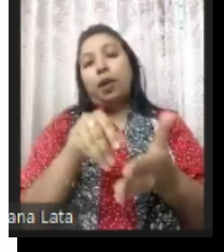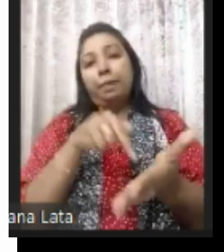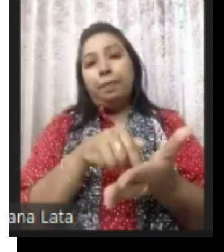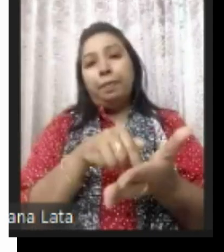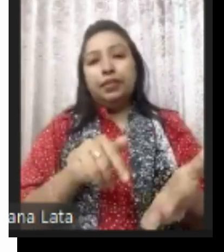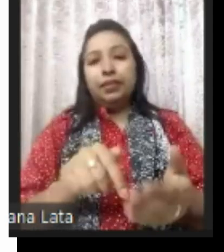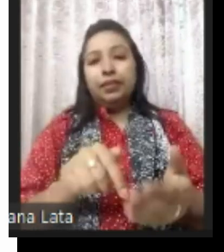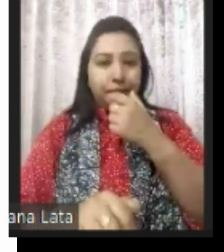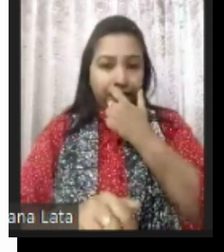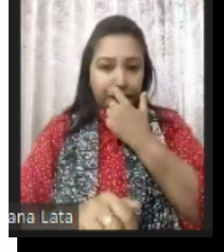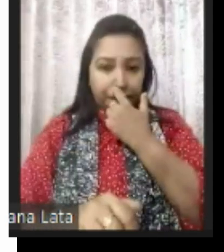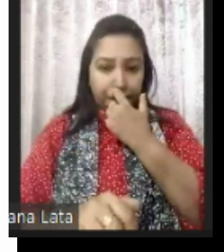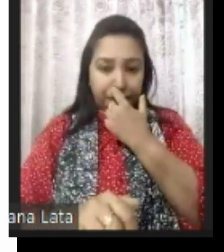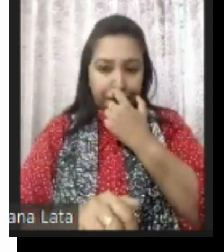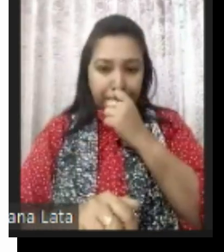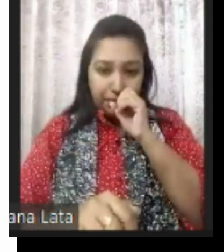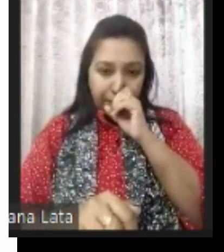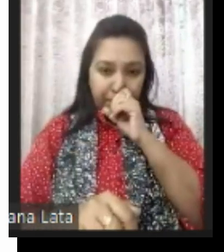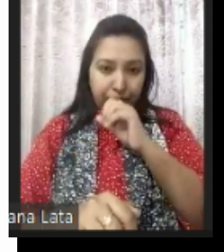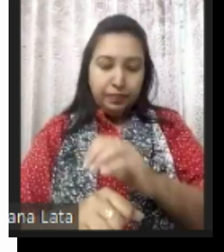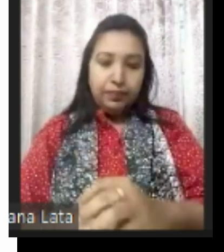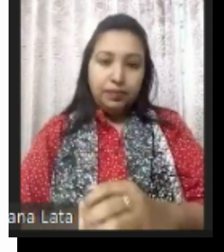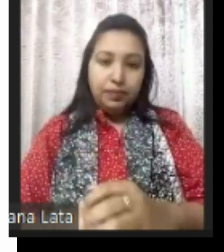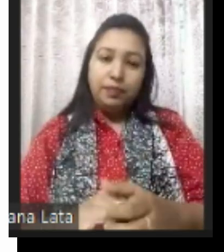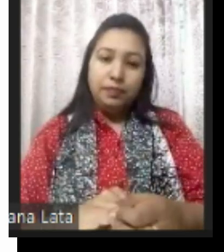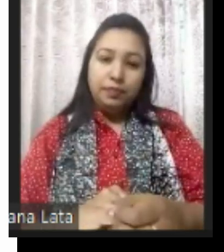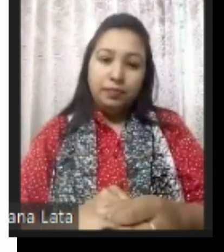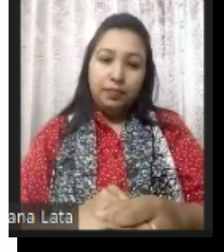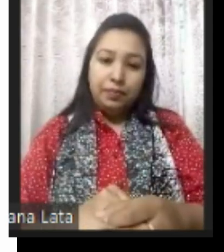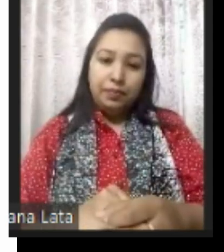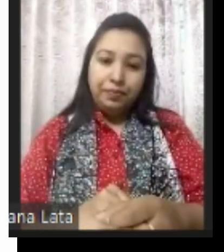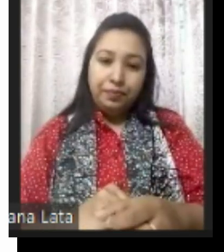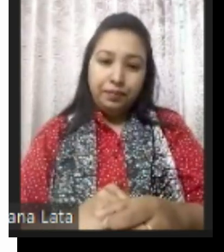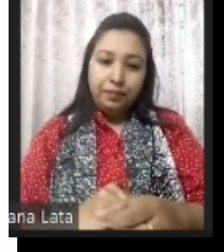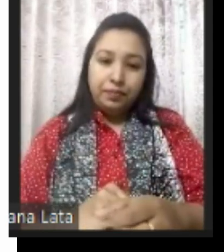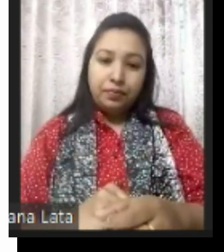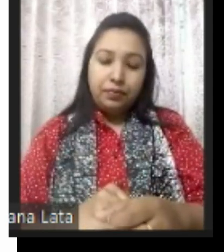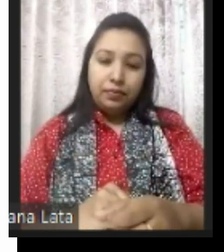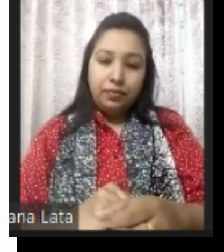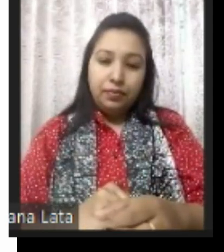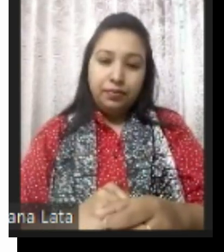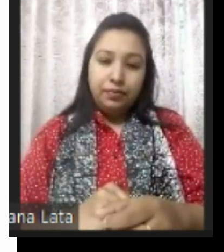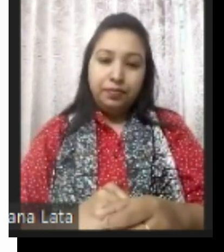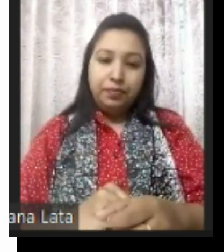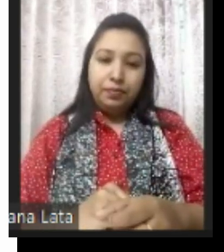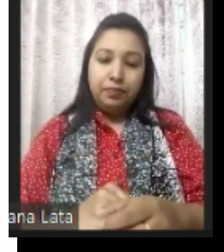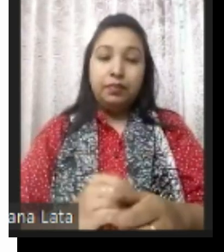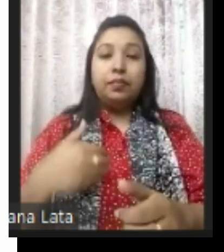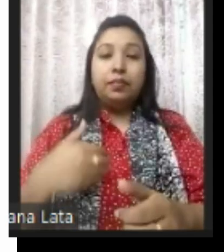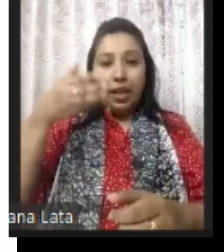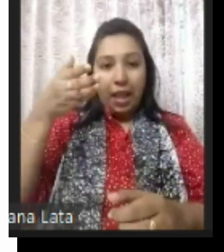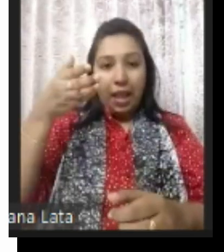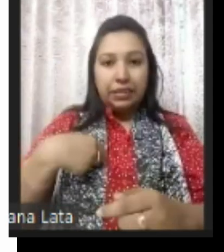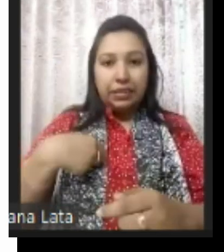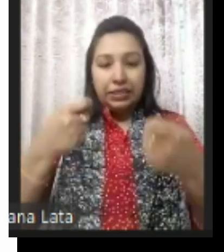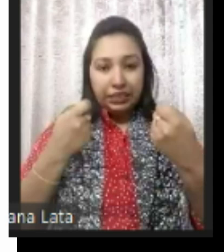different types of disabilities also can procure products and service from the xshop platform. We are now trying to make